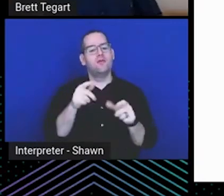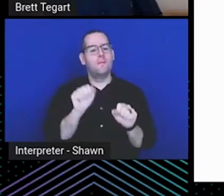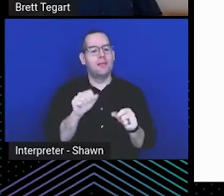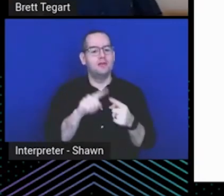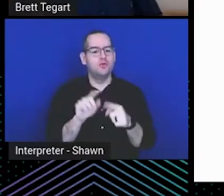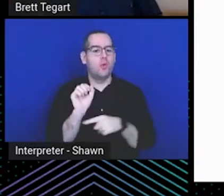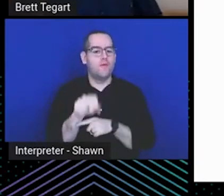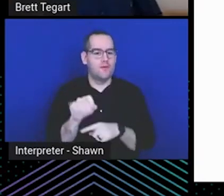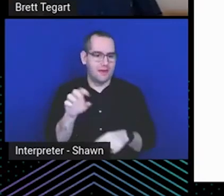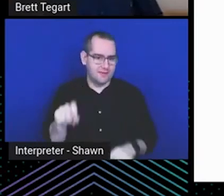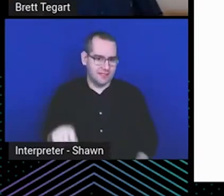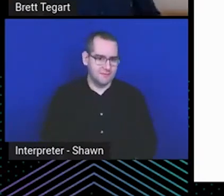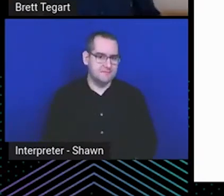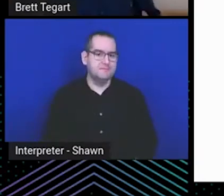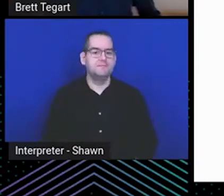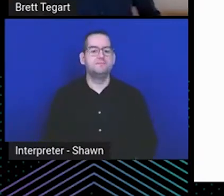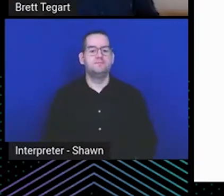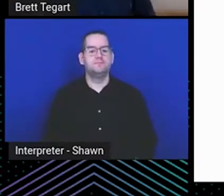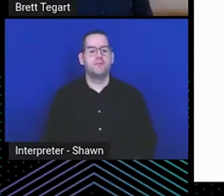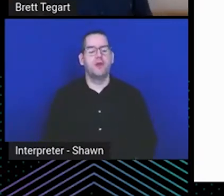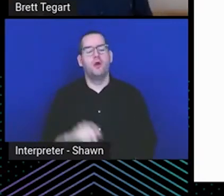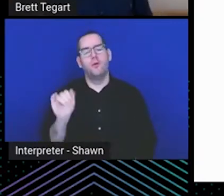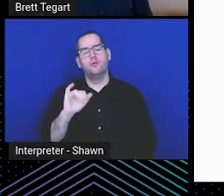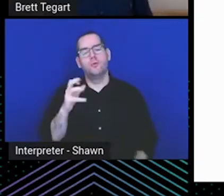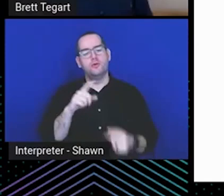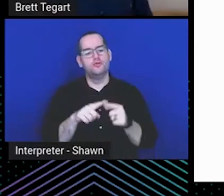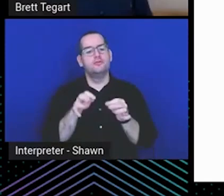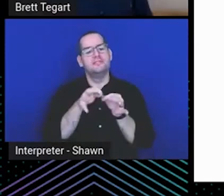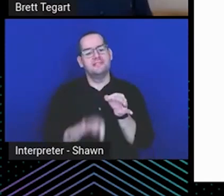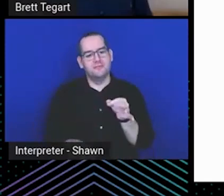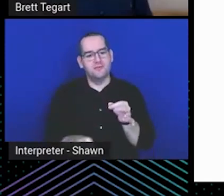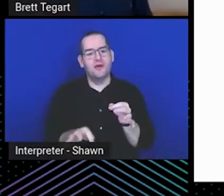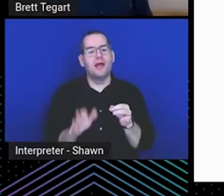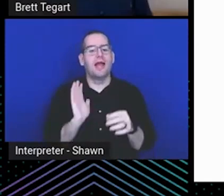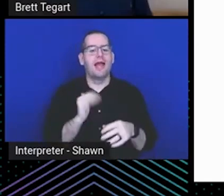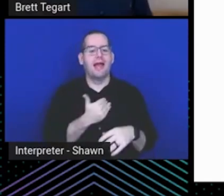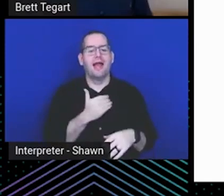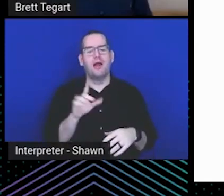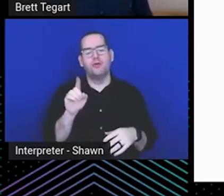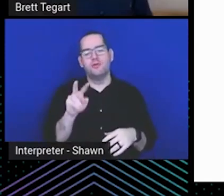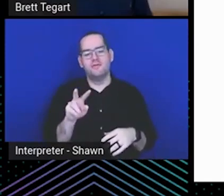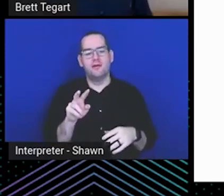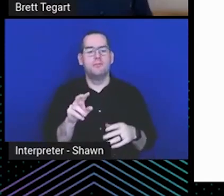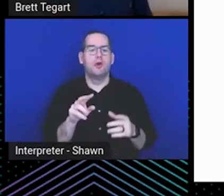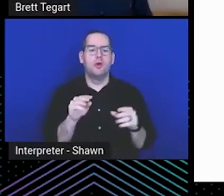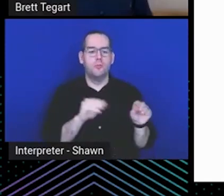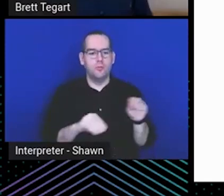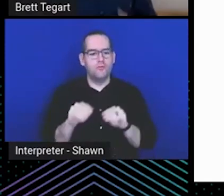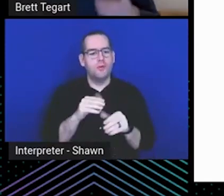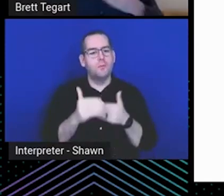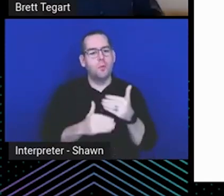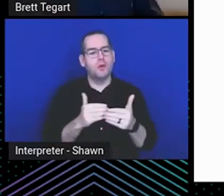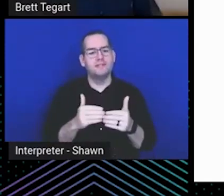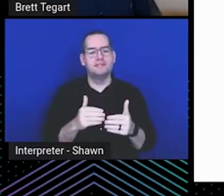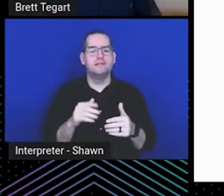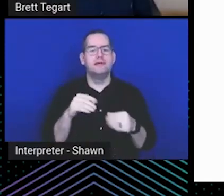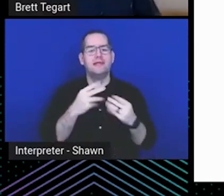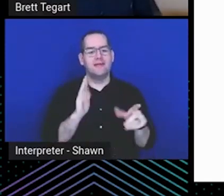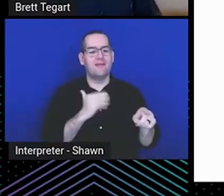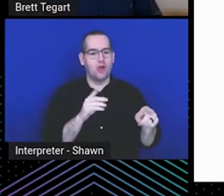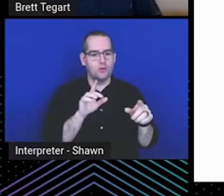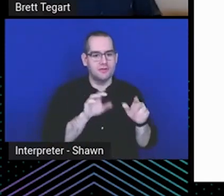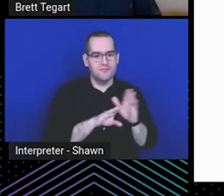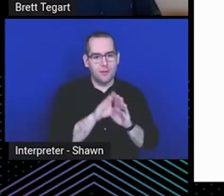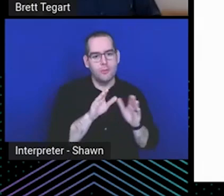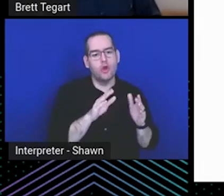like. And finally, we always want to simplify and streamline our development process as much as possible, give our developers feedback